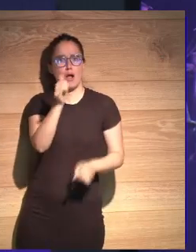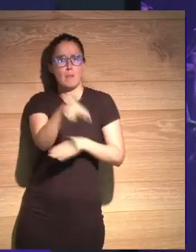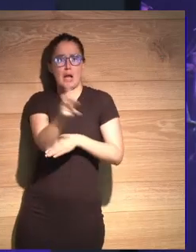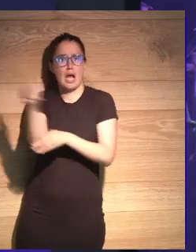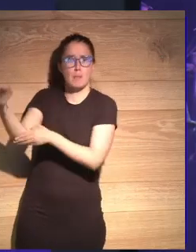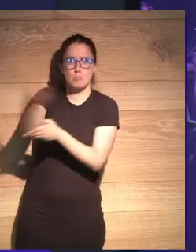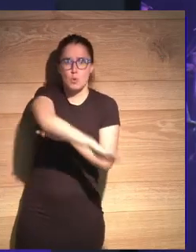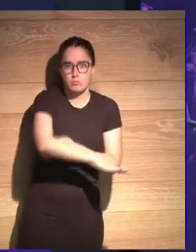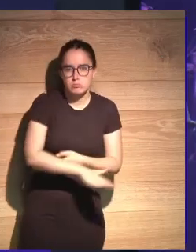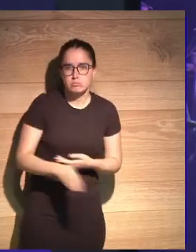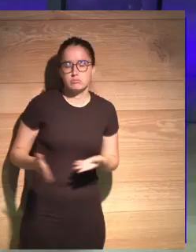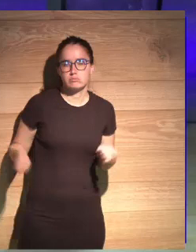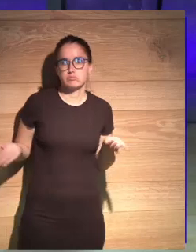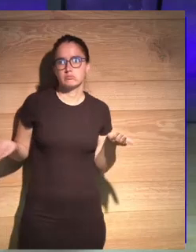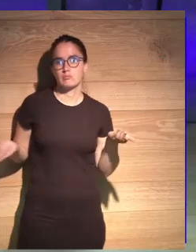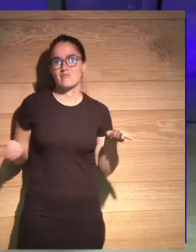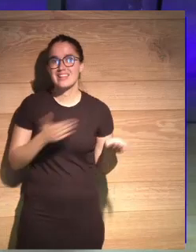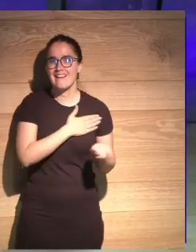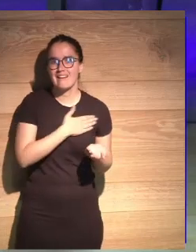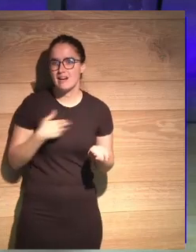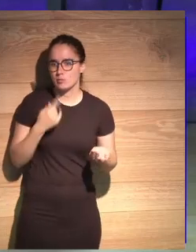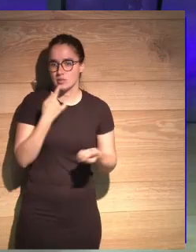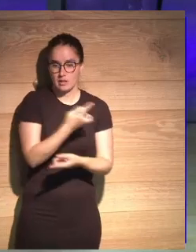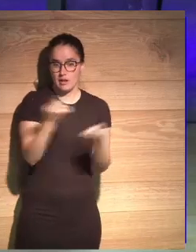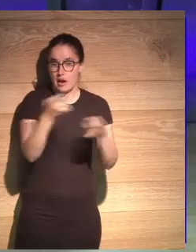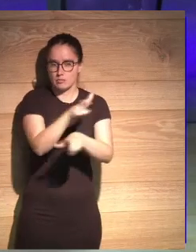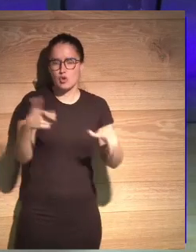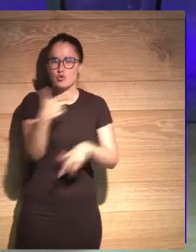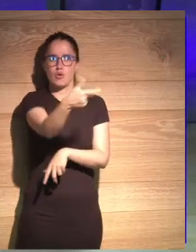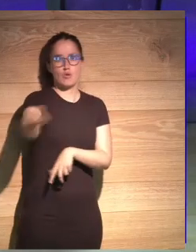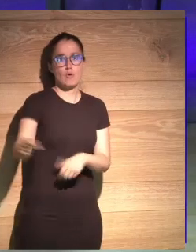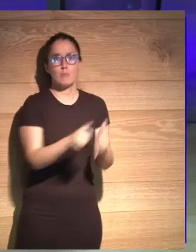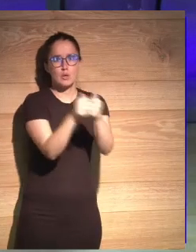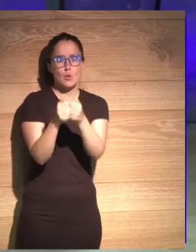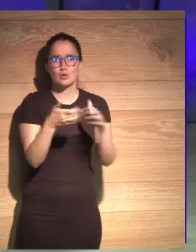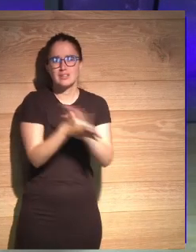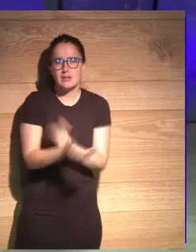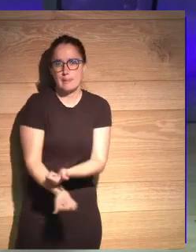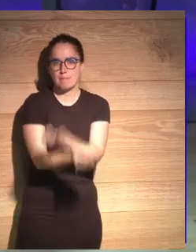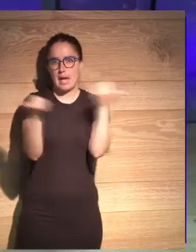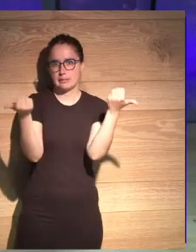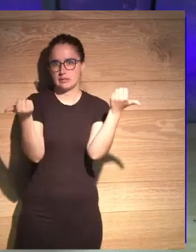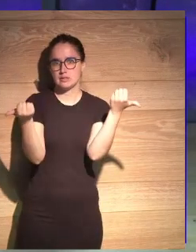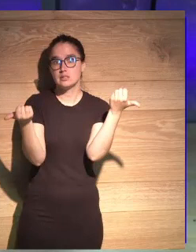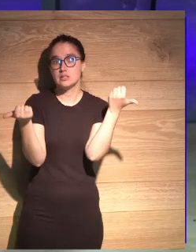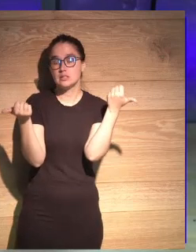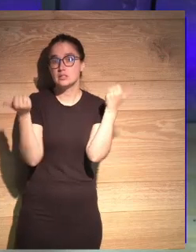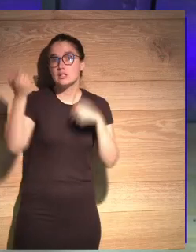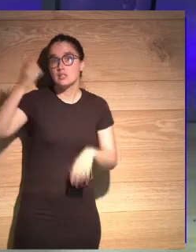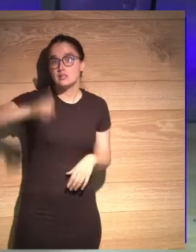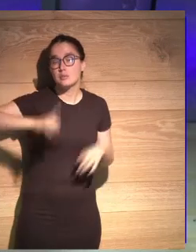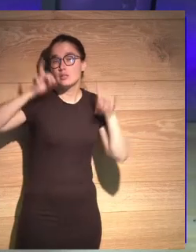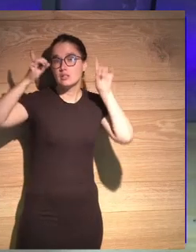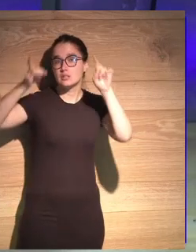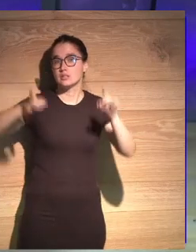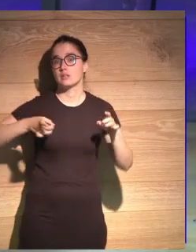there's this idea that girls don't play, that video games are about shooting and killing people, and we want to tell